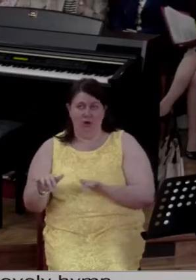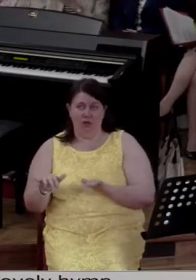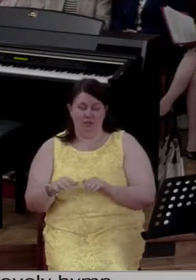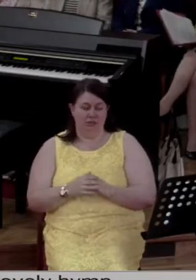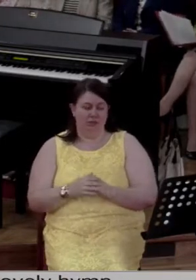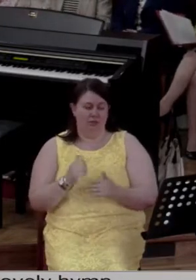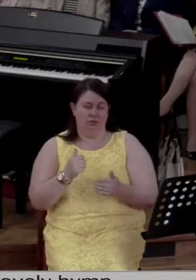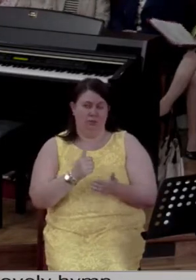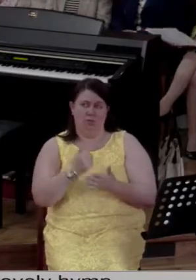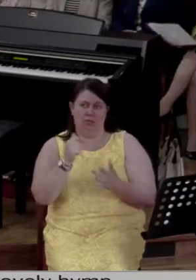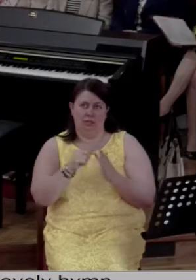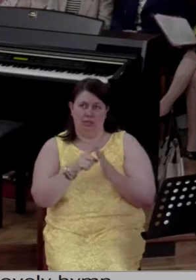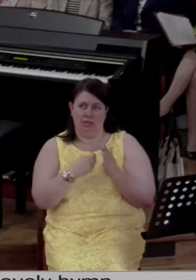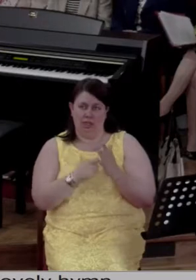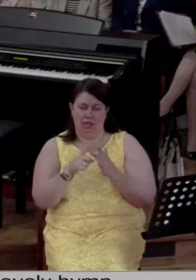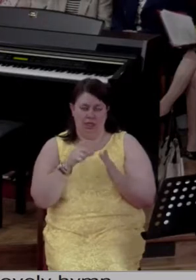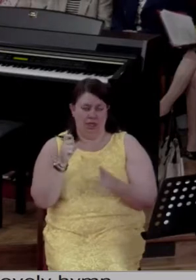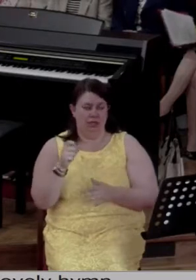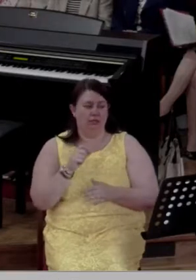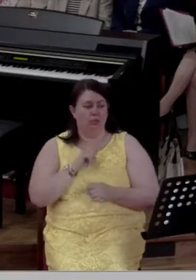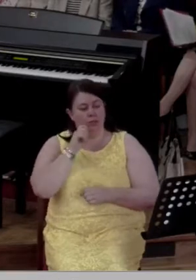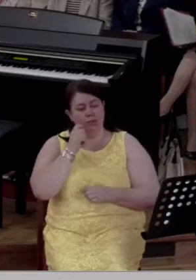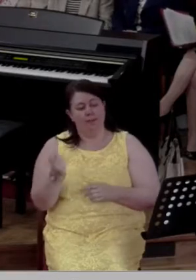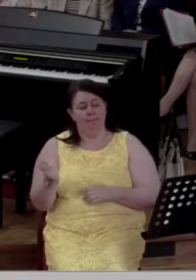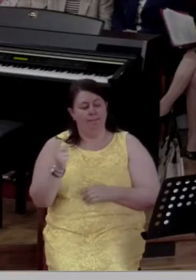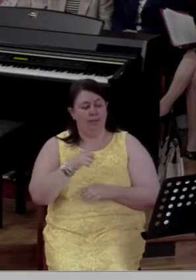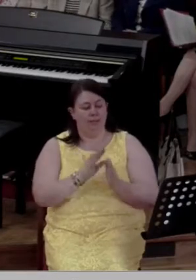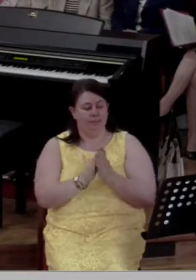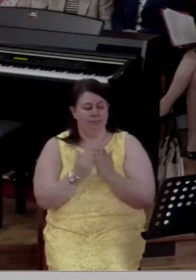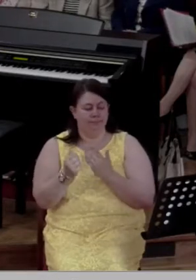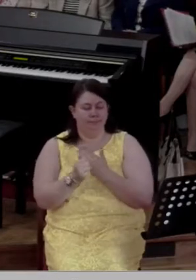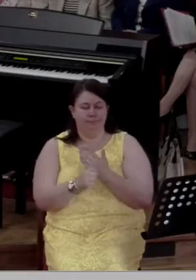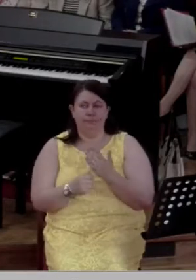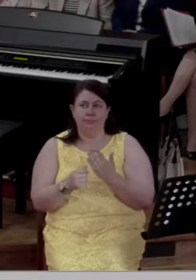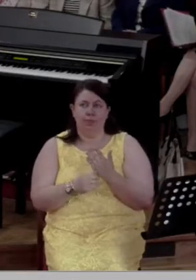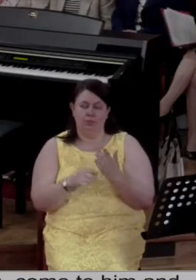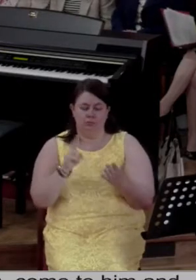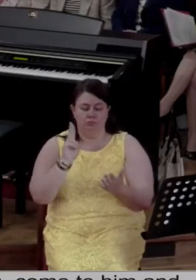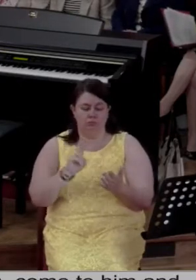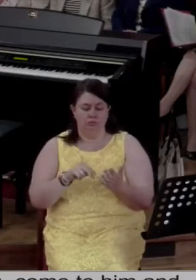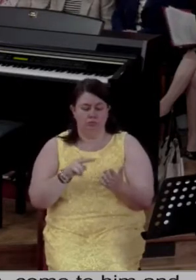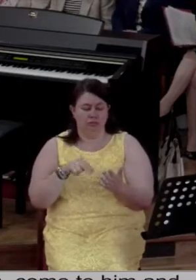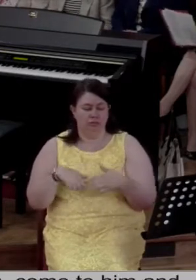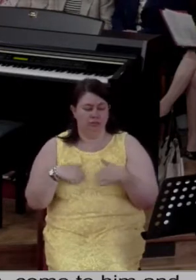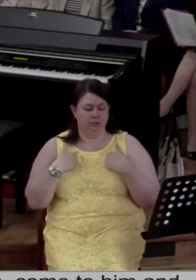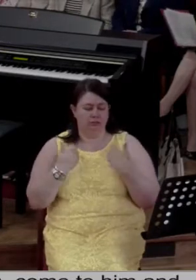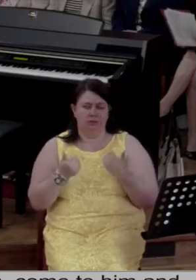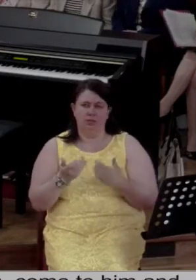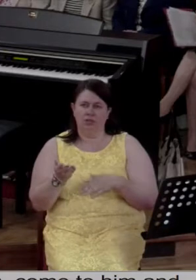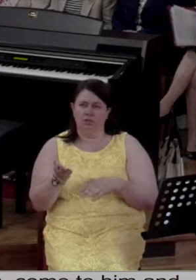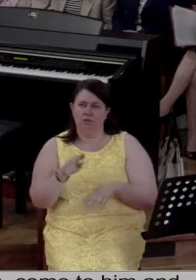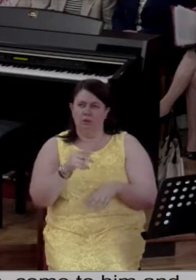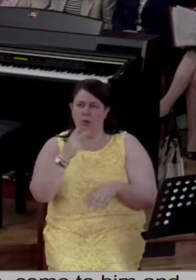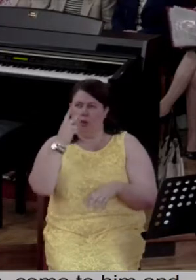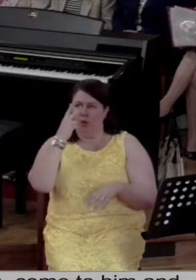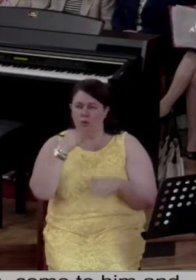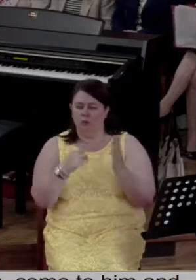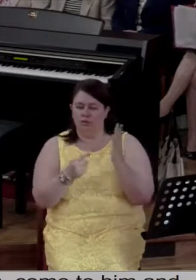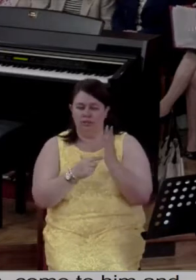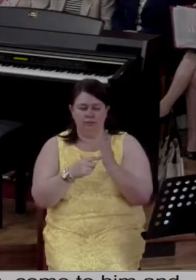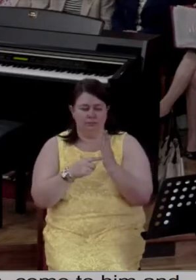done, Eric. We're going to turn to God's Word, and our reading for this morning is from an Old Testament book, 1